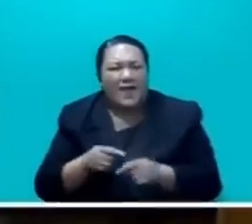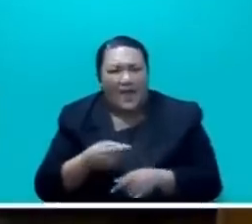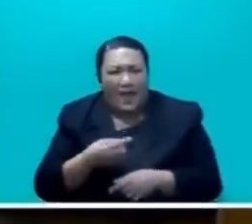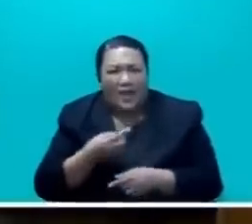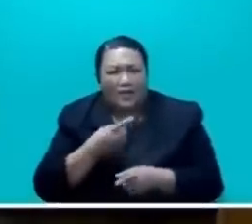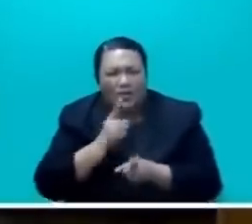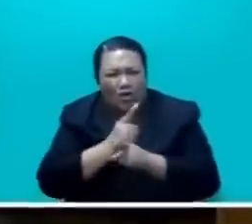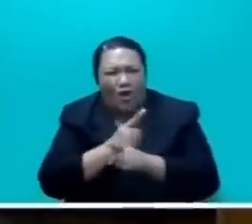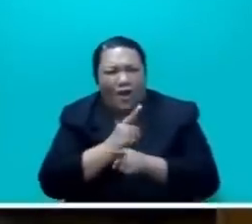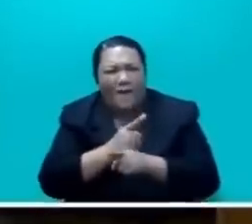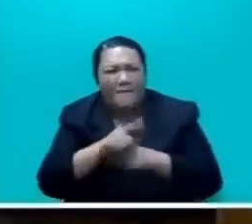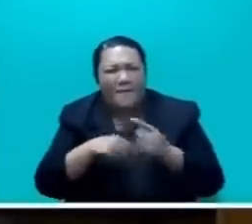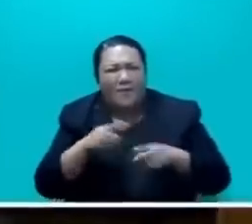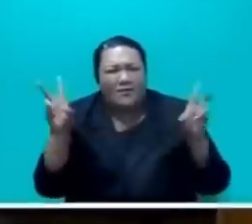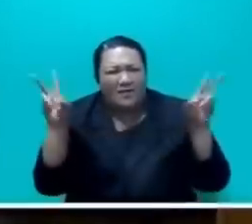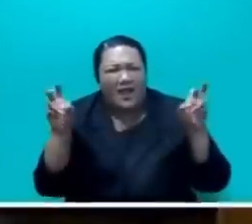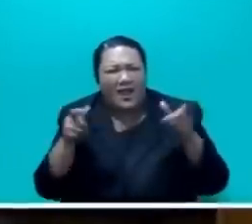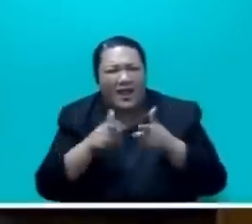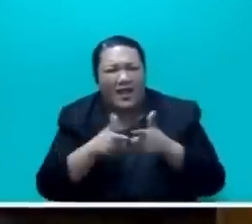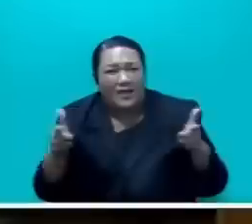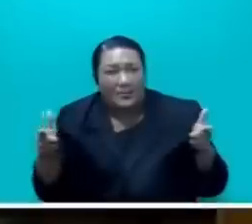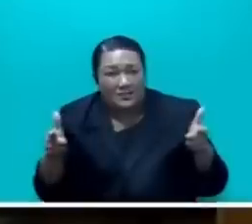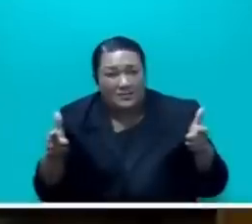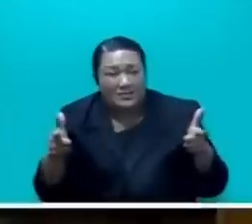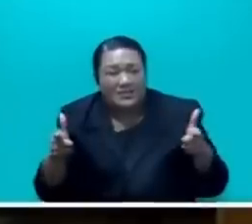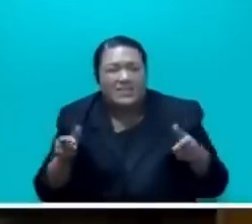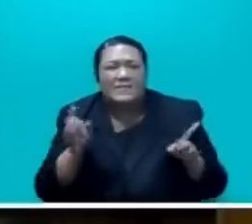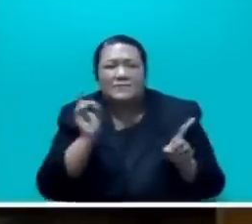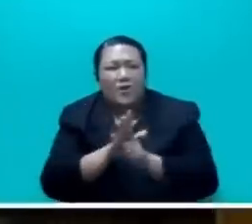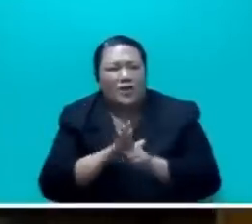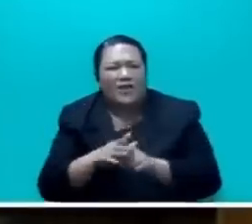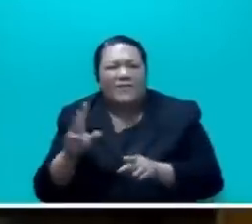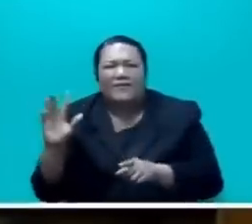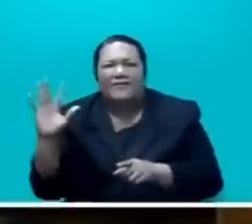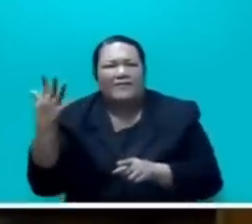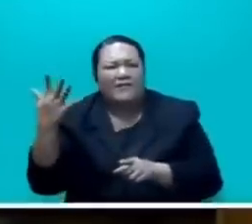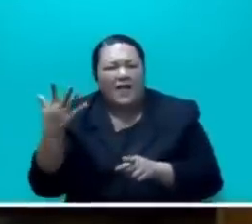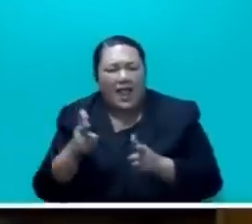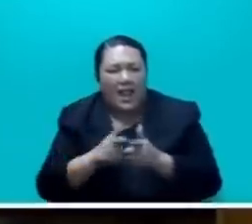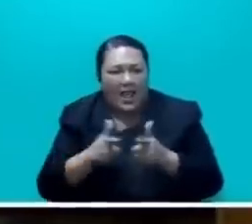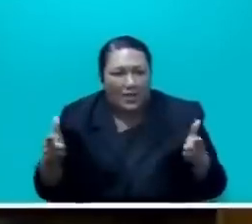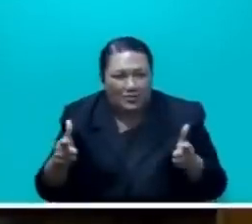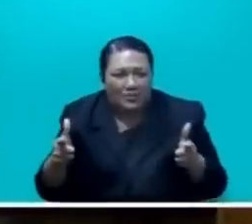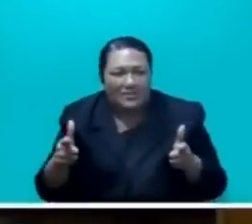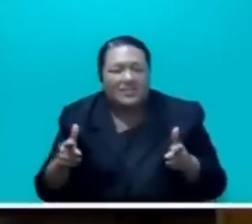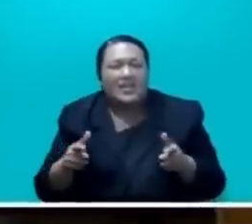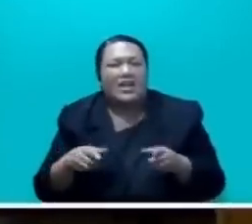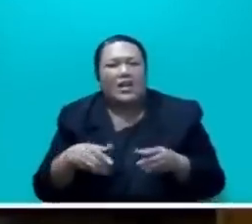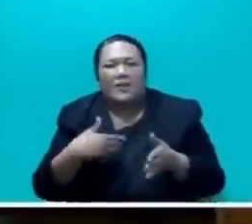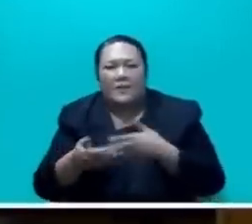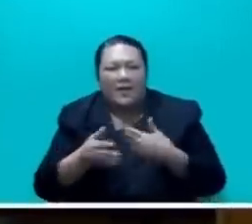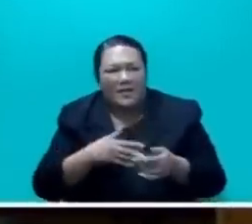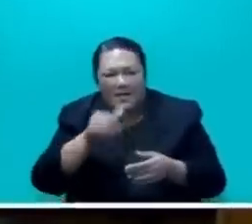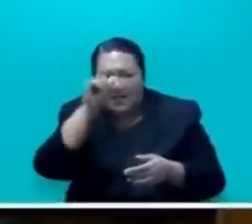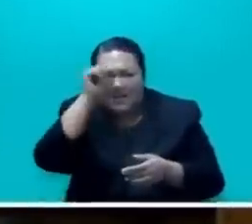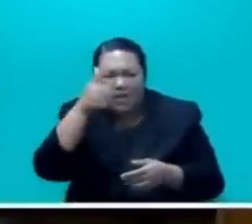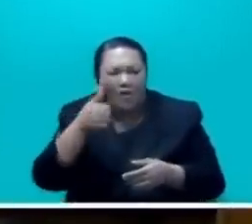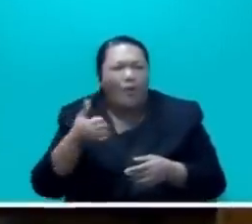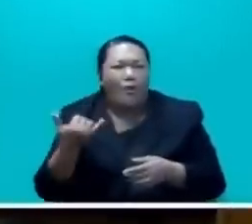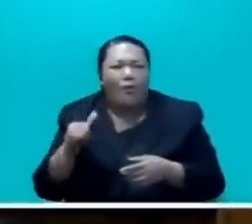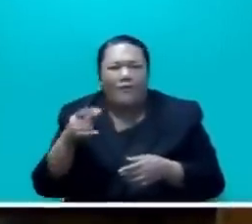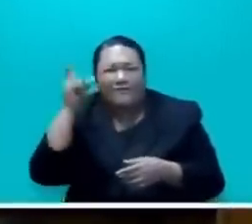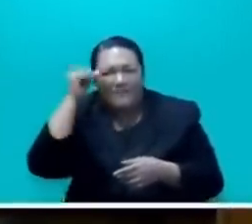the importance of one's own language, whether it's Hindi or Wasawagaviti, they